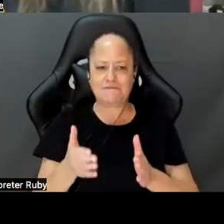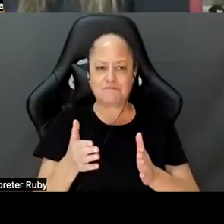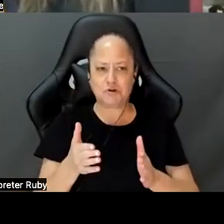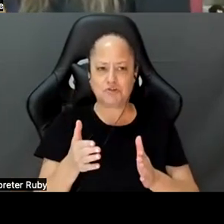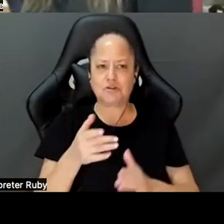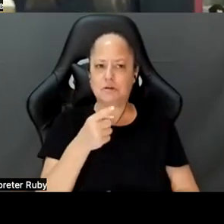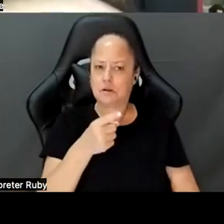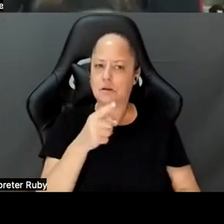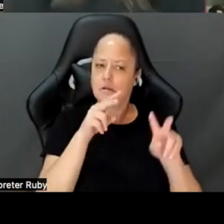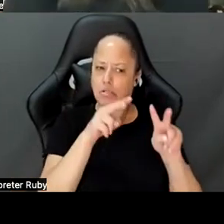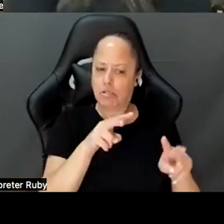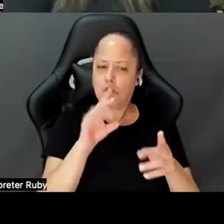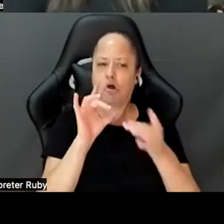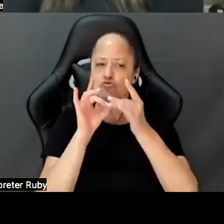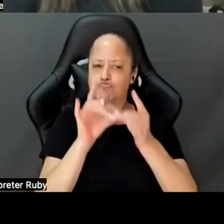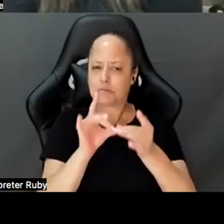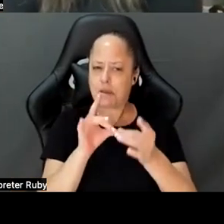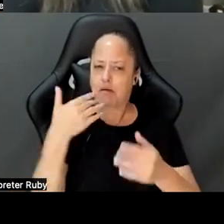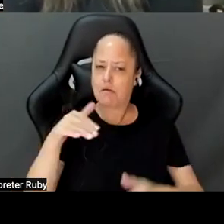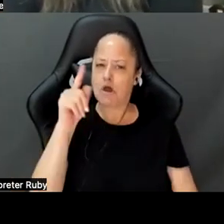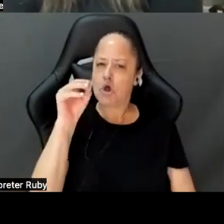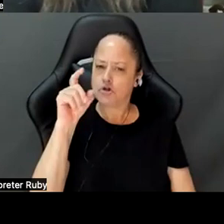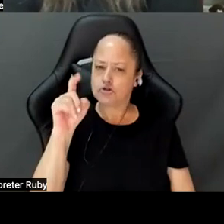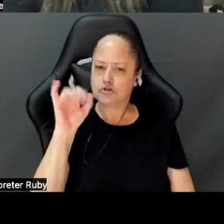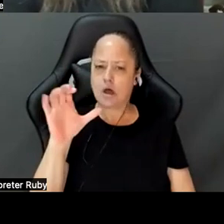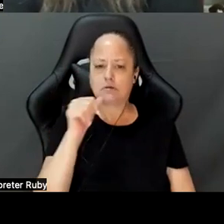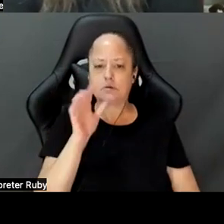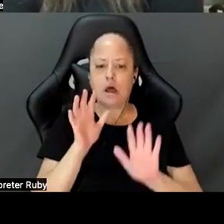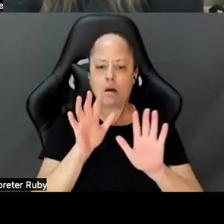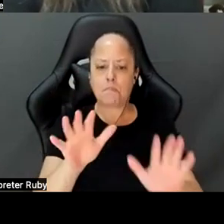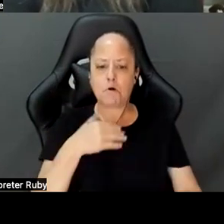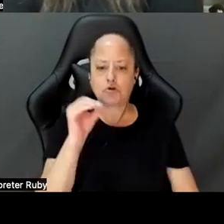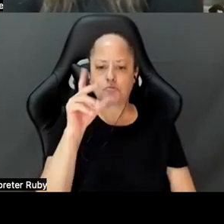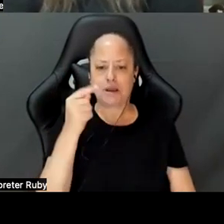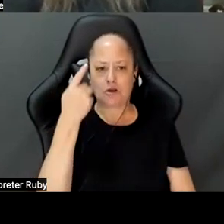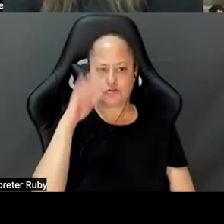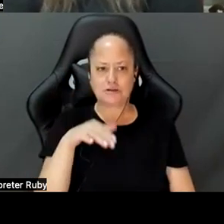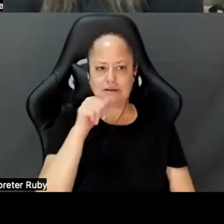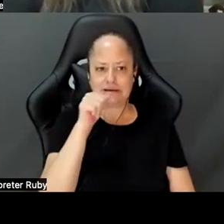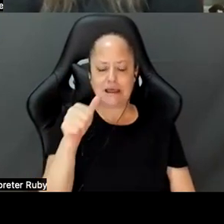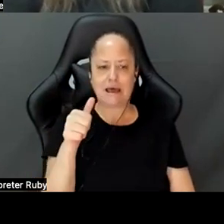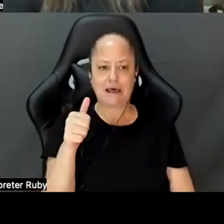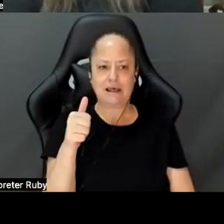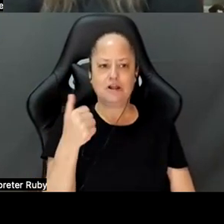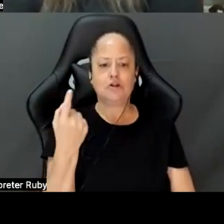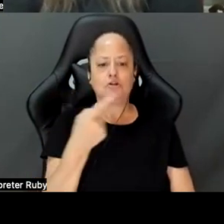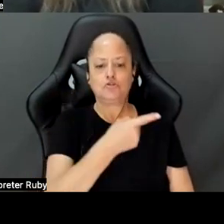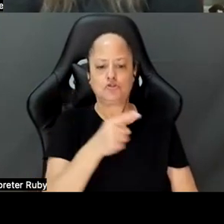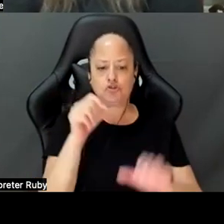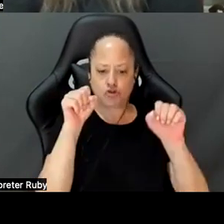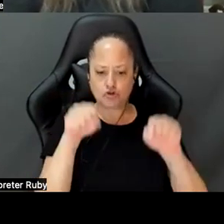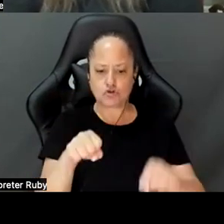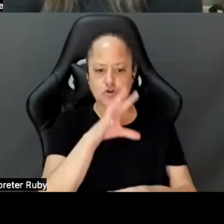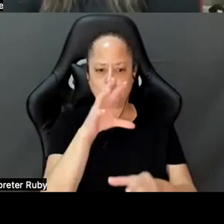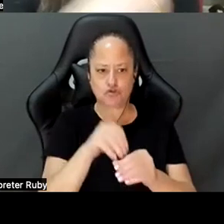look, this relationship is really toxic. Like, she didn't push me out of it because she knew that that wasn't something that, she could do, having been there